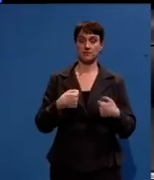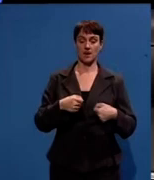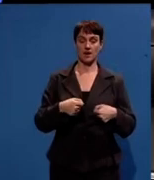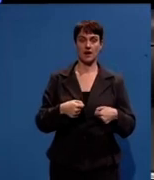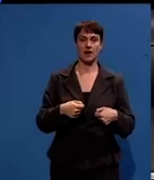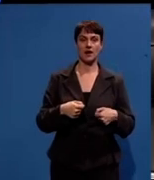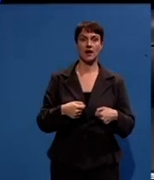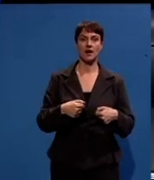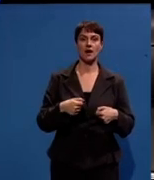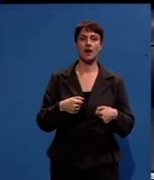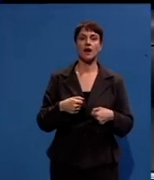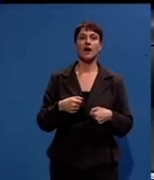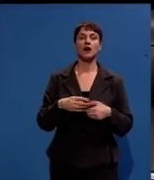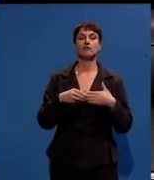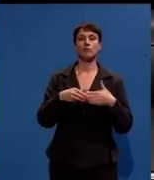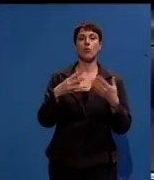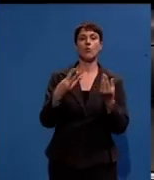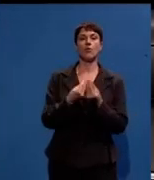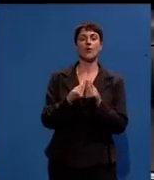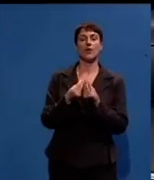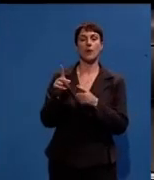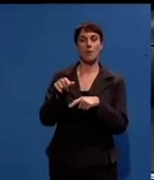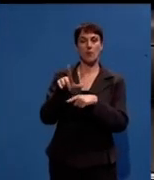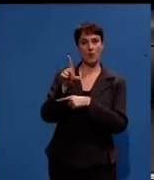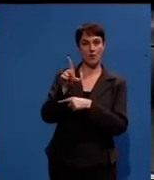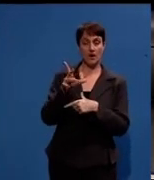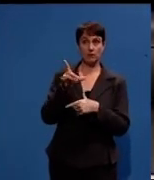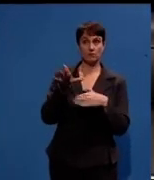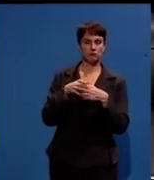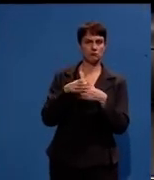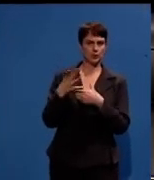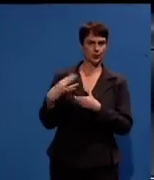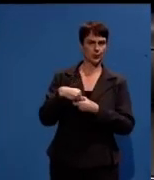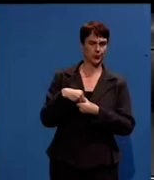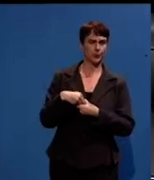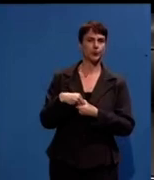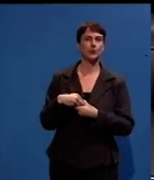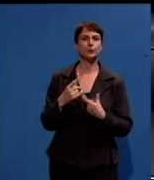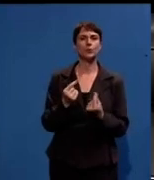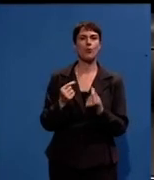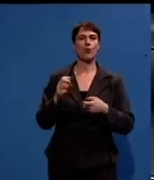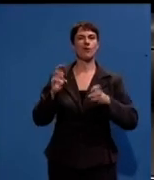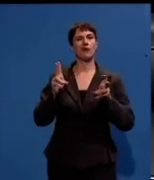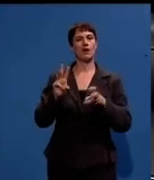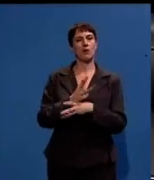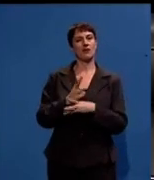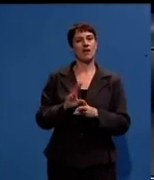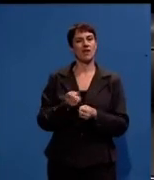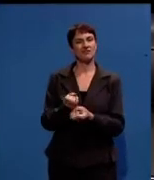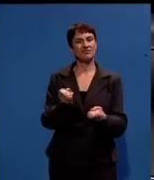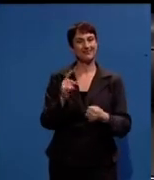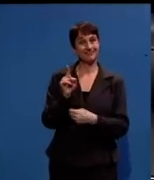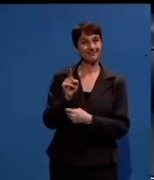we did in Limpopo with a group of bikers that's actually very involved already in charity runs. And we set up a